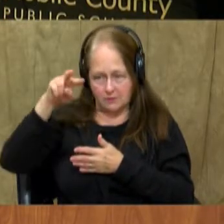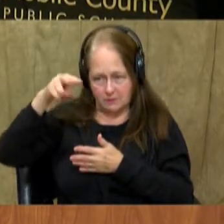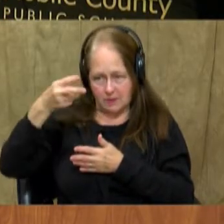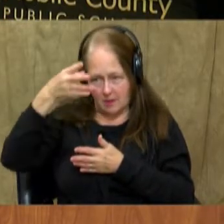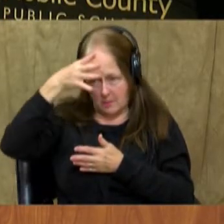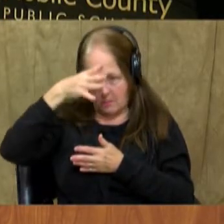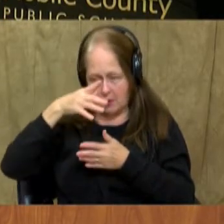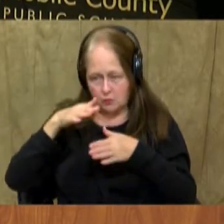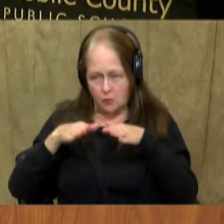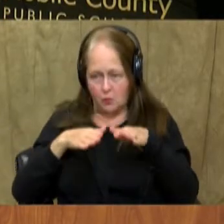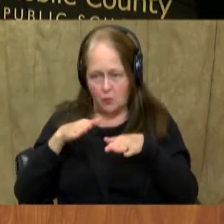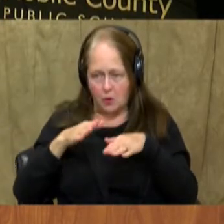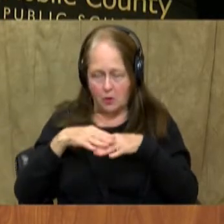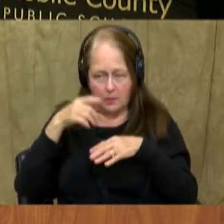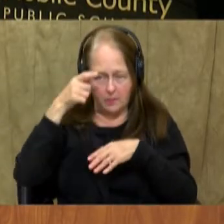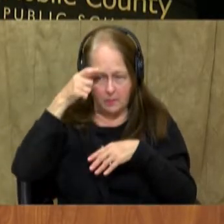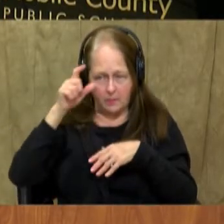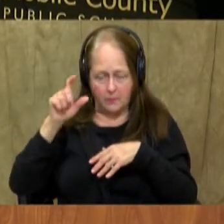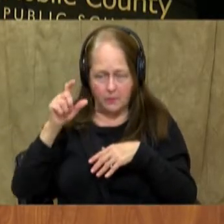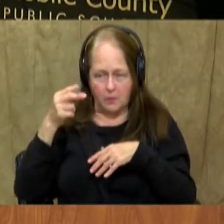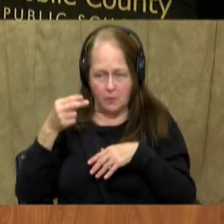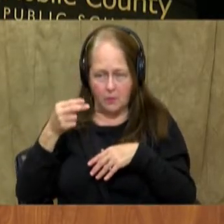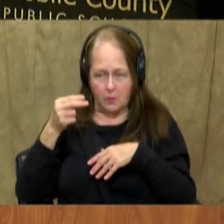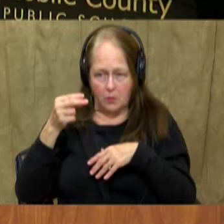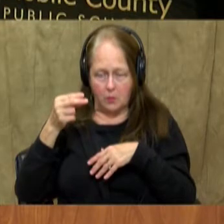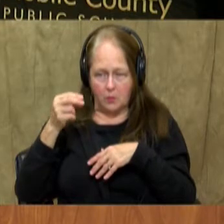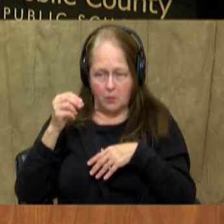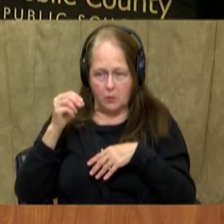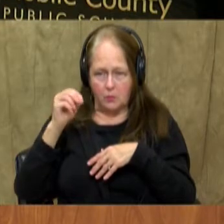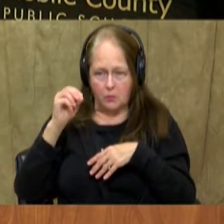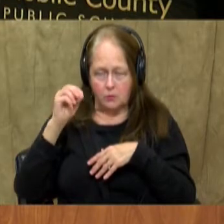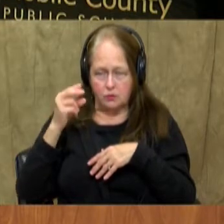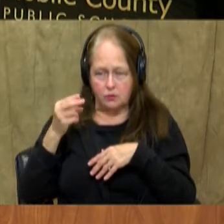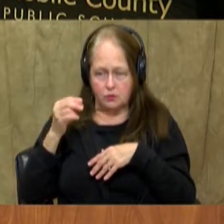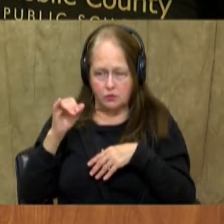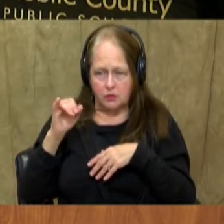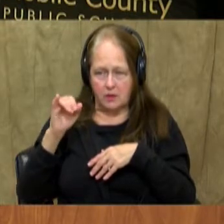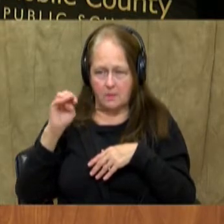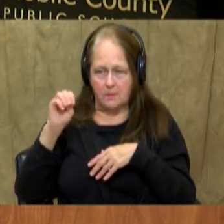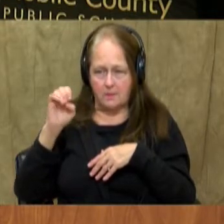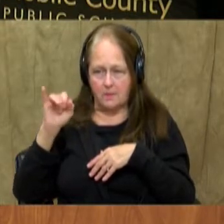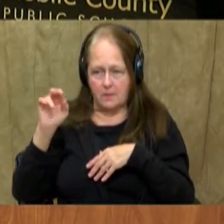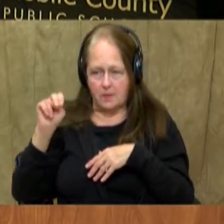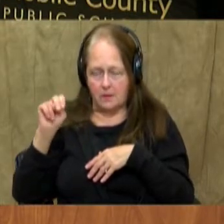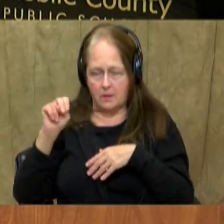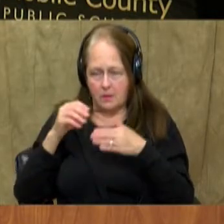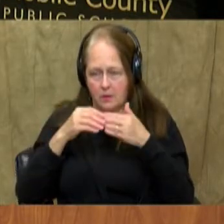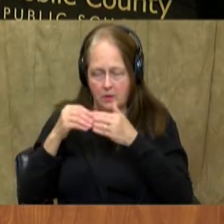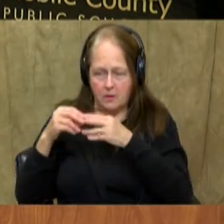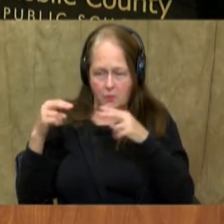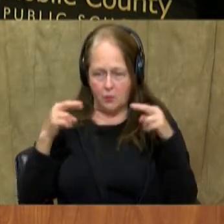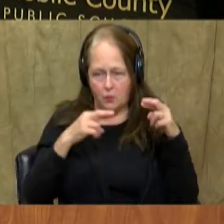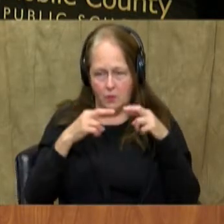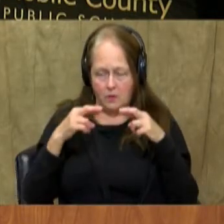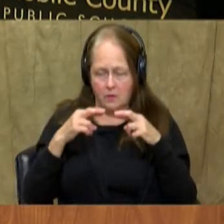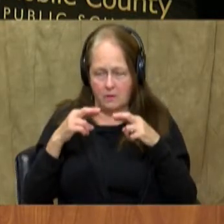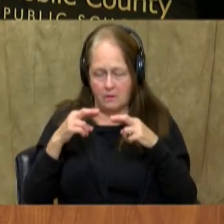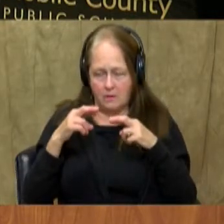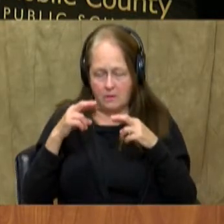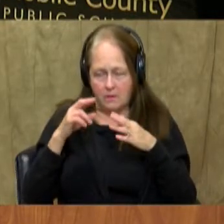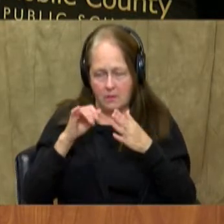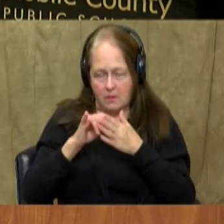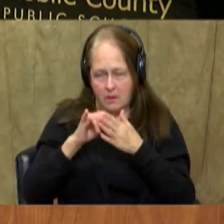walk on the moon. Ho Chi Minh, leader of communist revolution against the French in